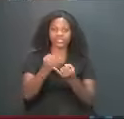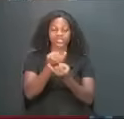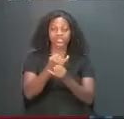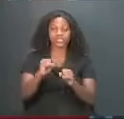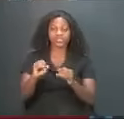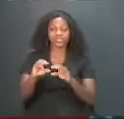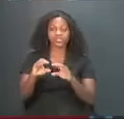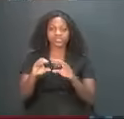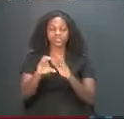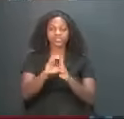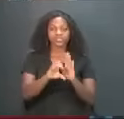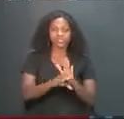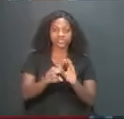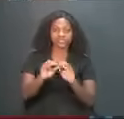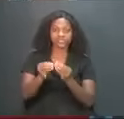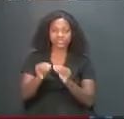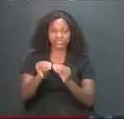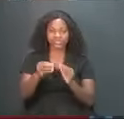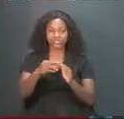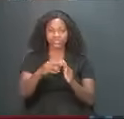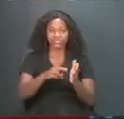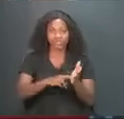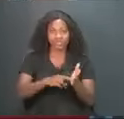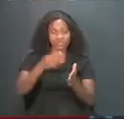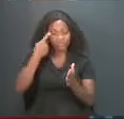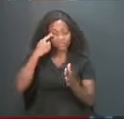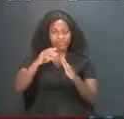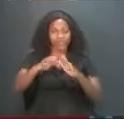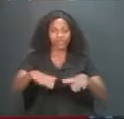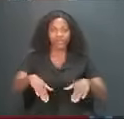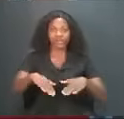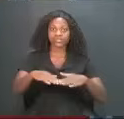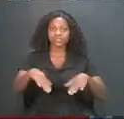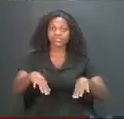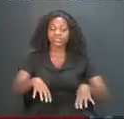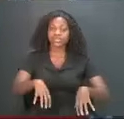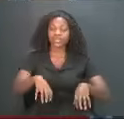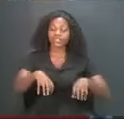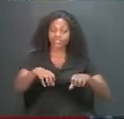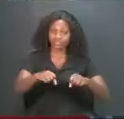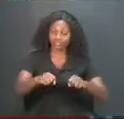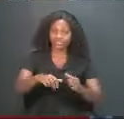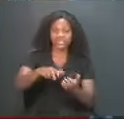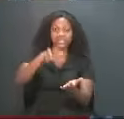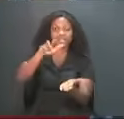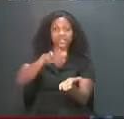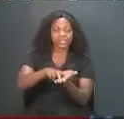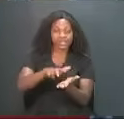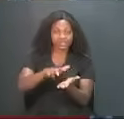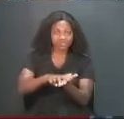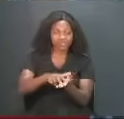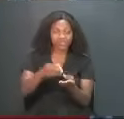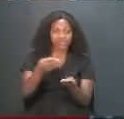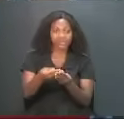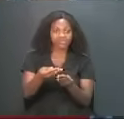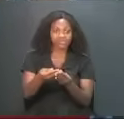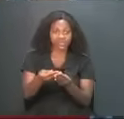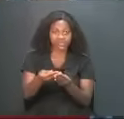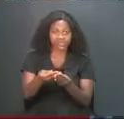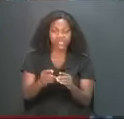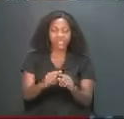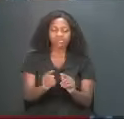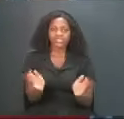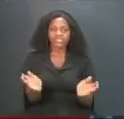constitutional bodies report for the House to adopt and to approve the sum. But may I